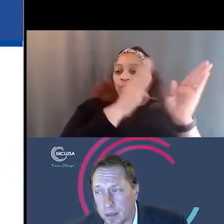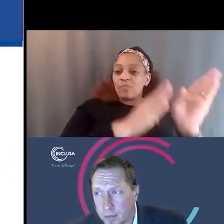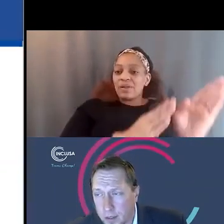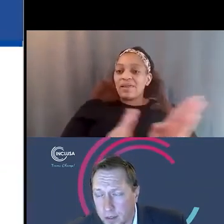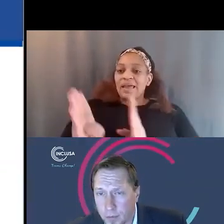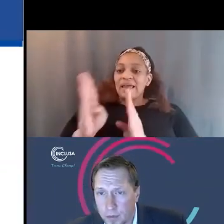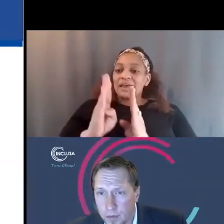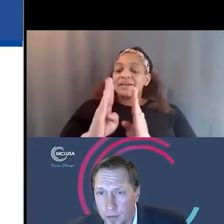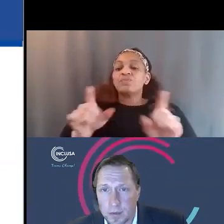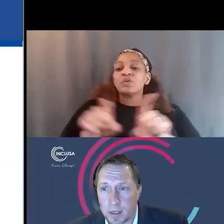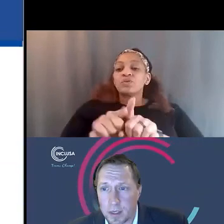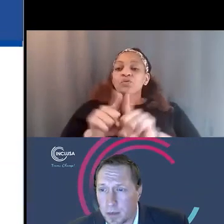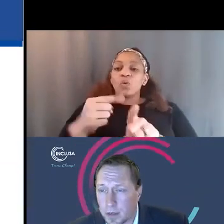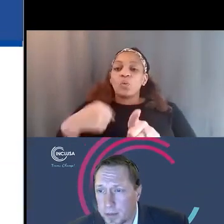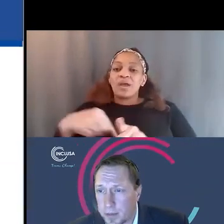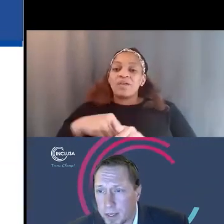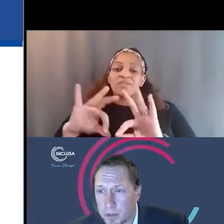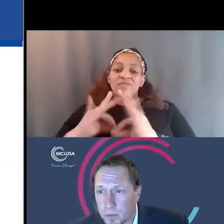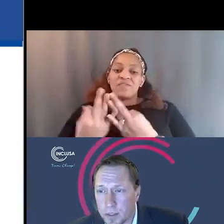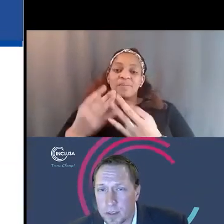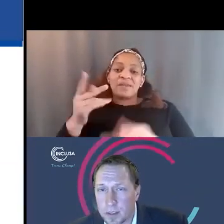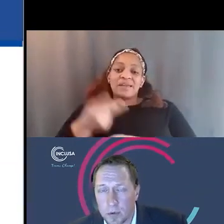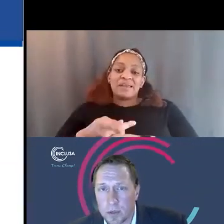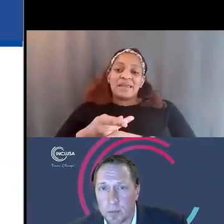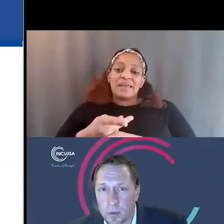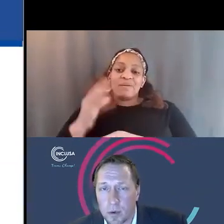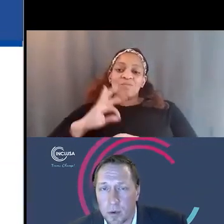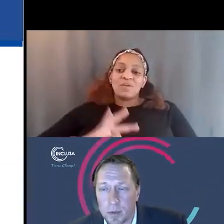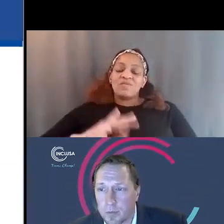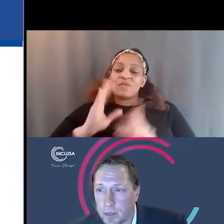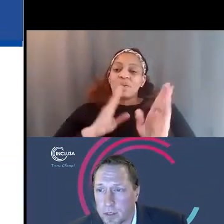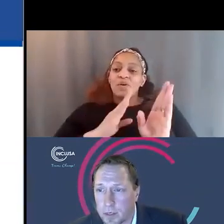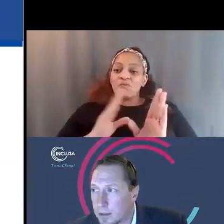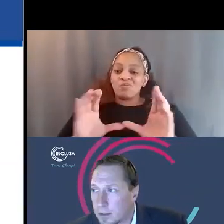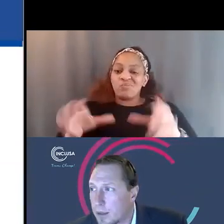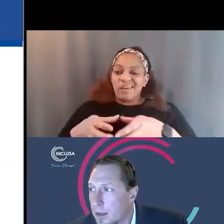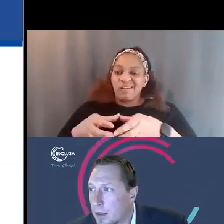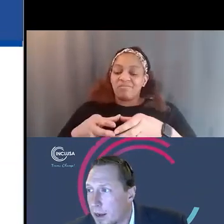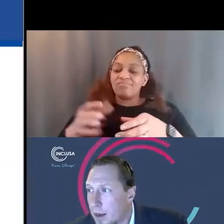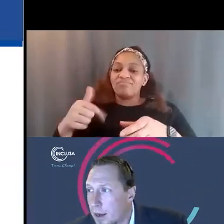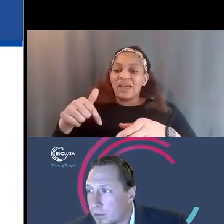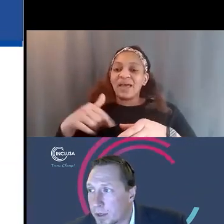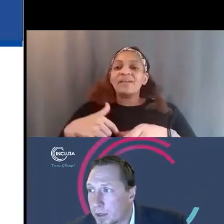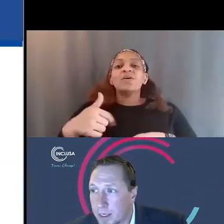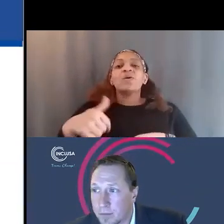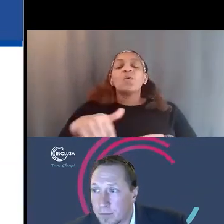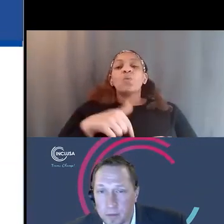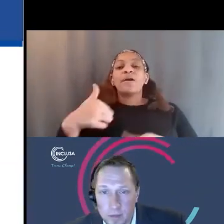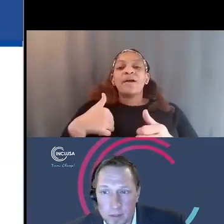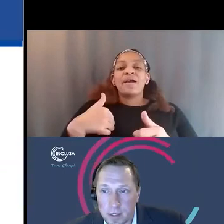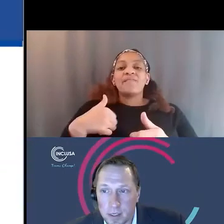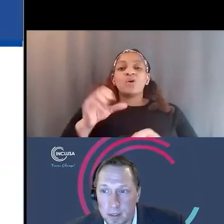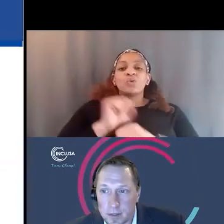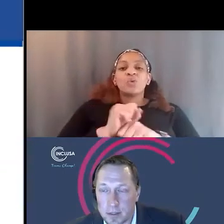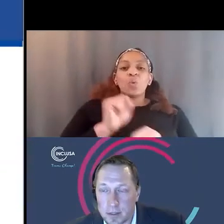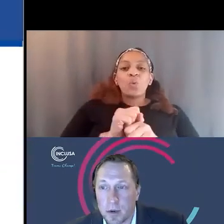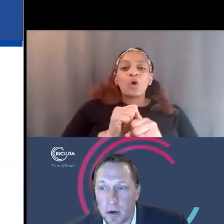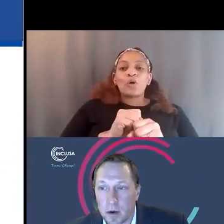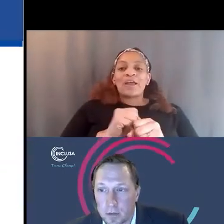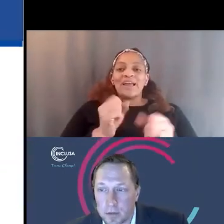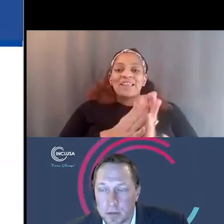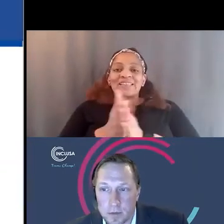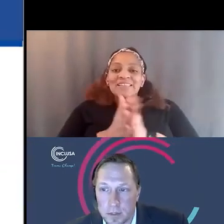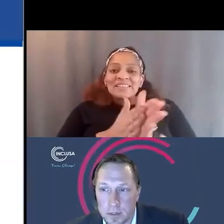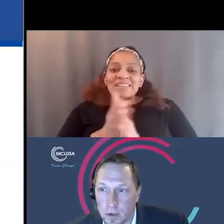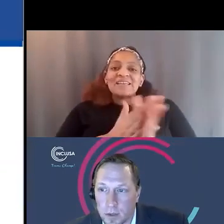also have within the family care benefit package, within the supported employment definition, work incentive benefits and analysis is part